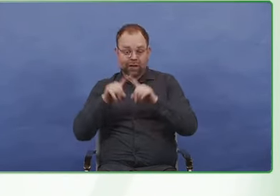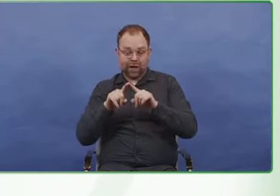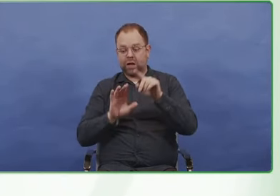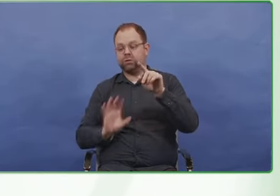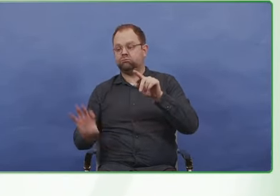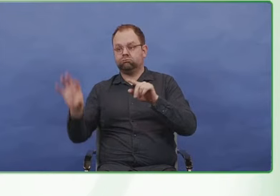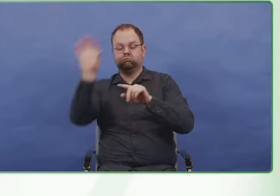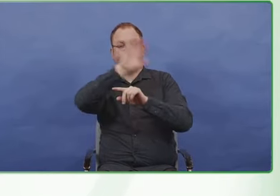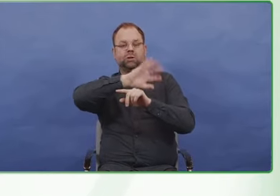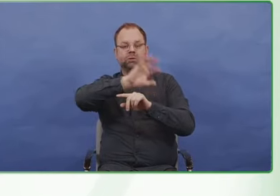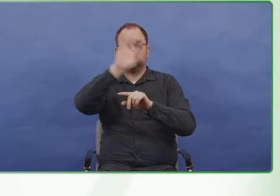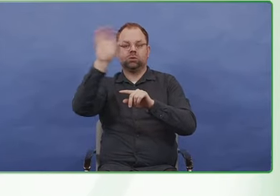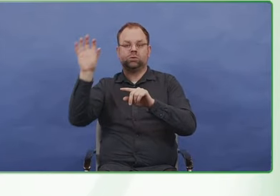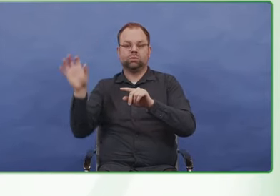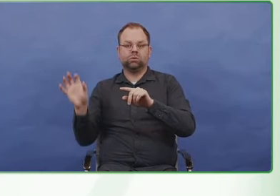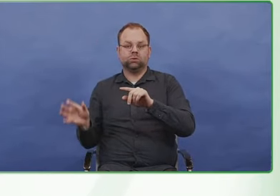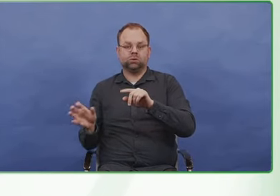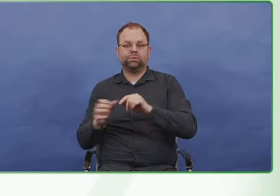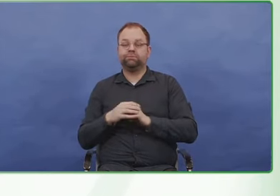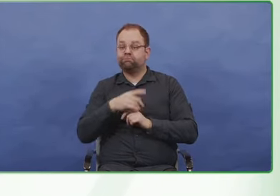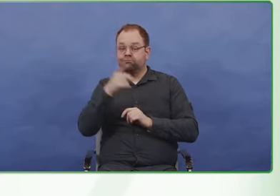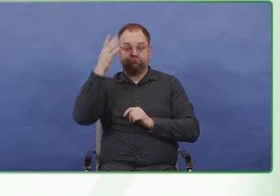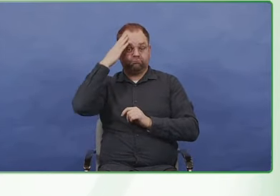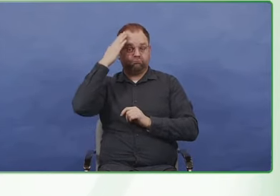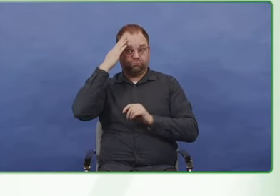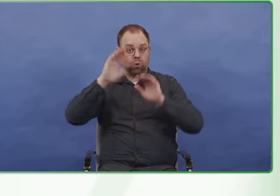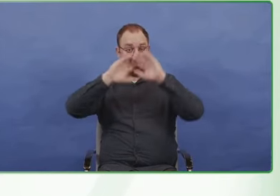demand. Next slide, please.